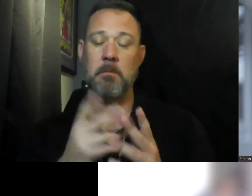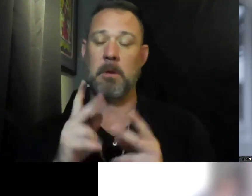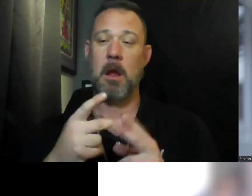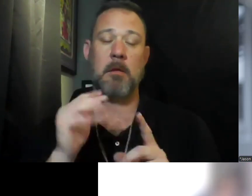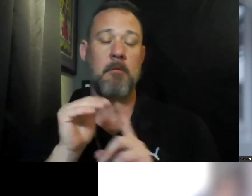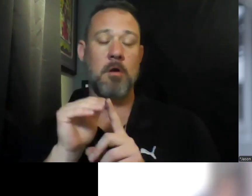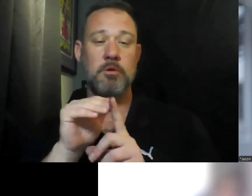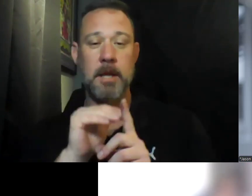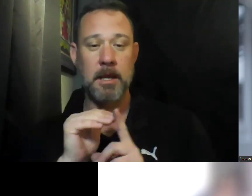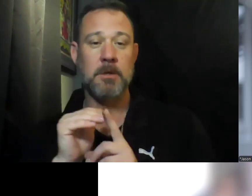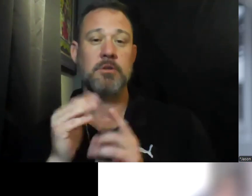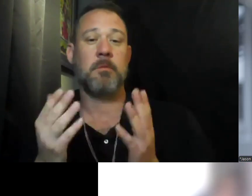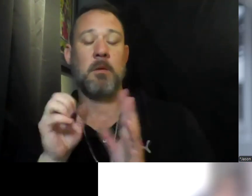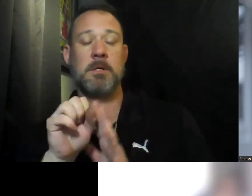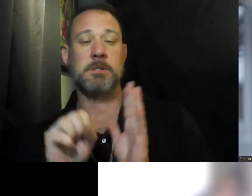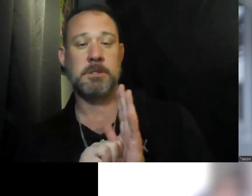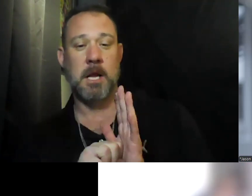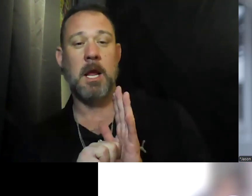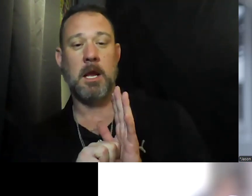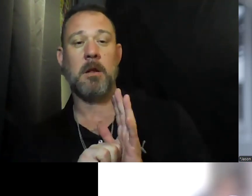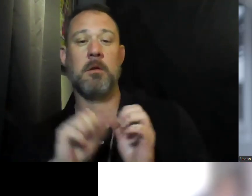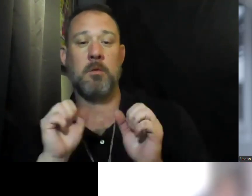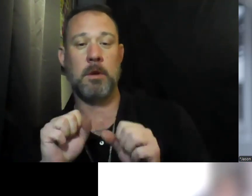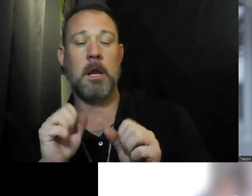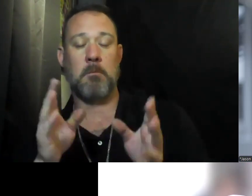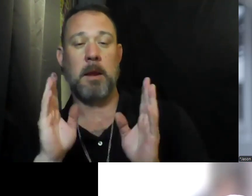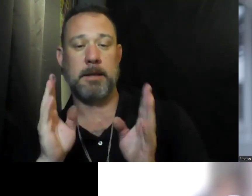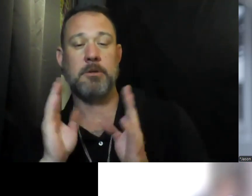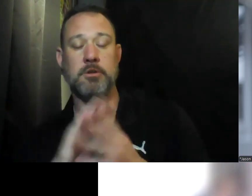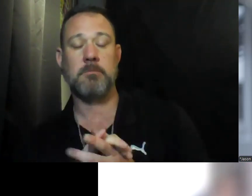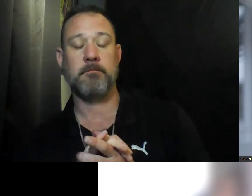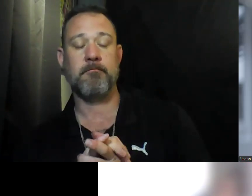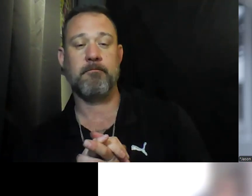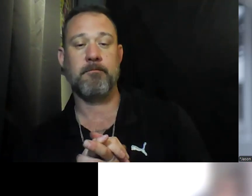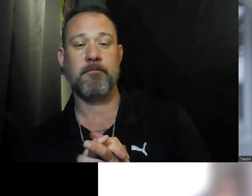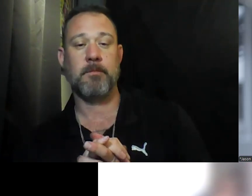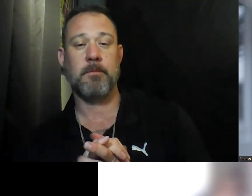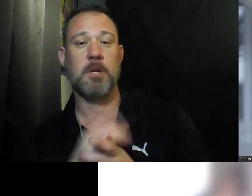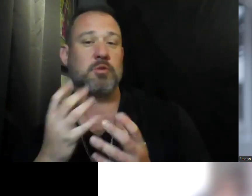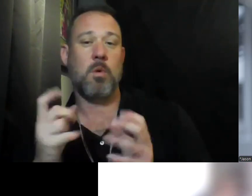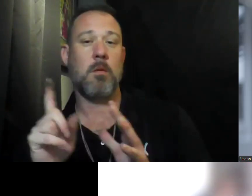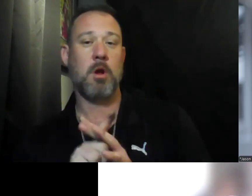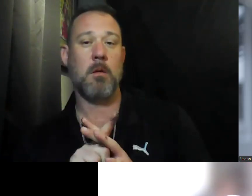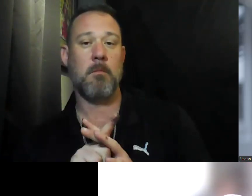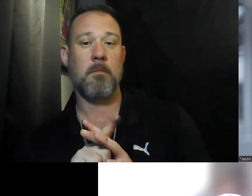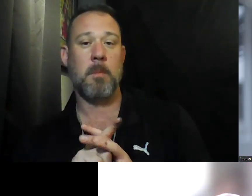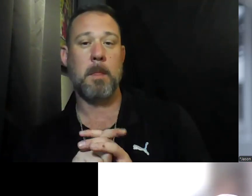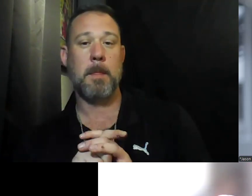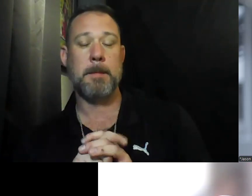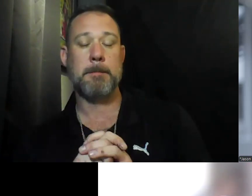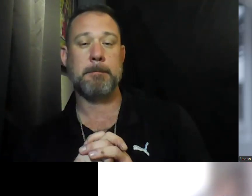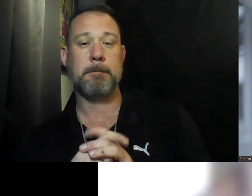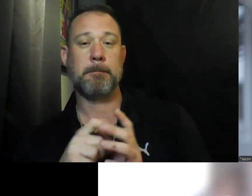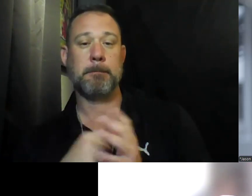this is something that maybe statewide, we can kind of pay attention to that. So just wanted to bring it up.